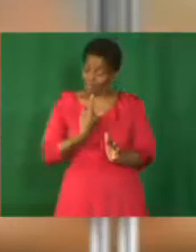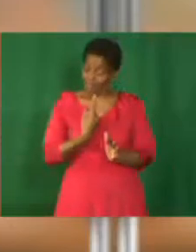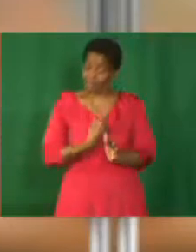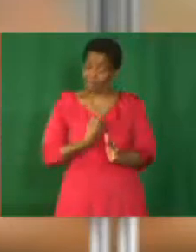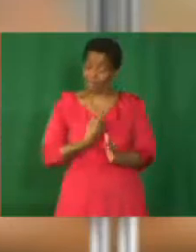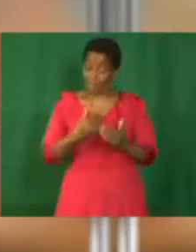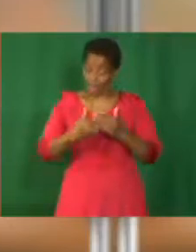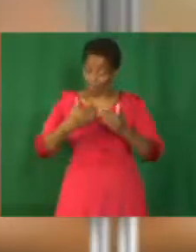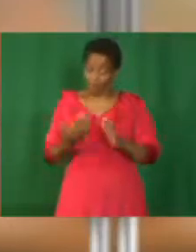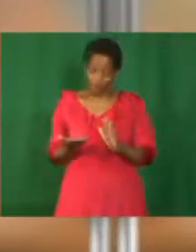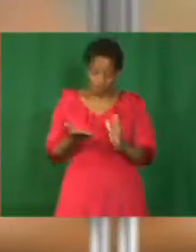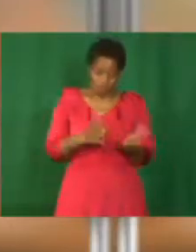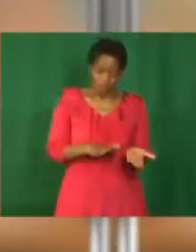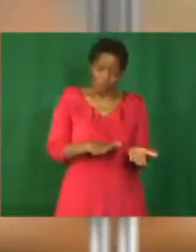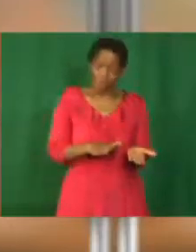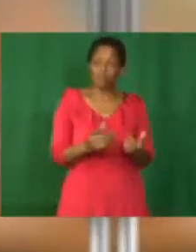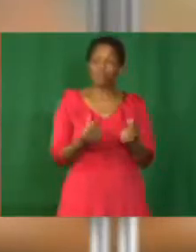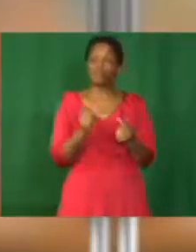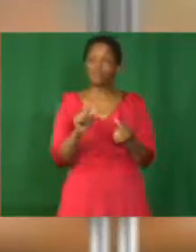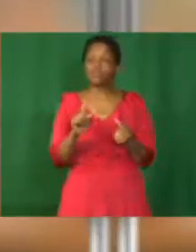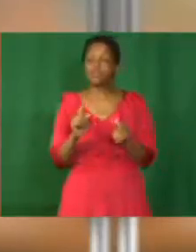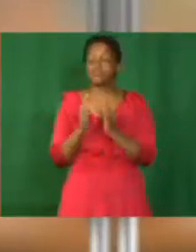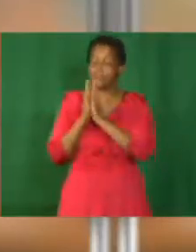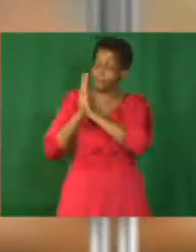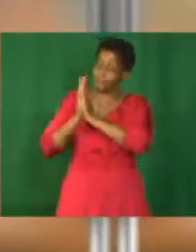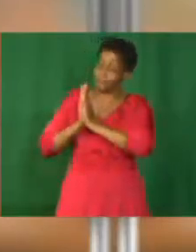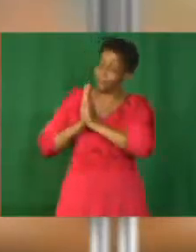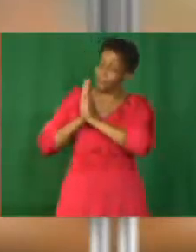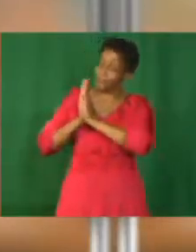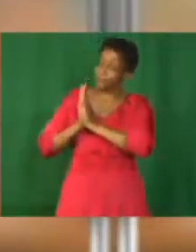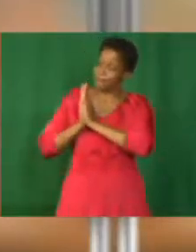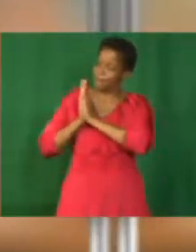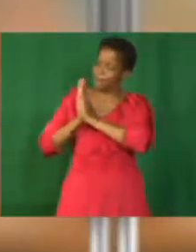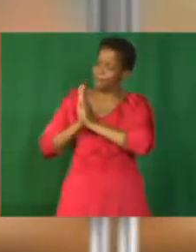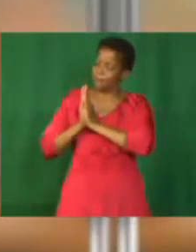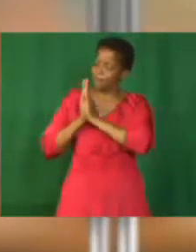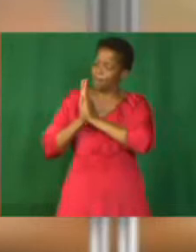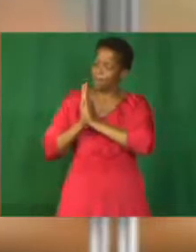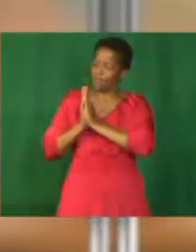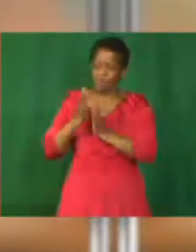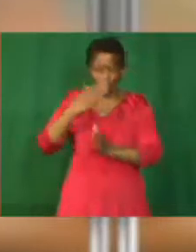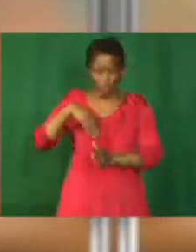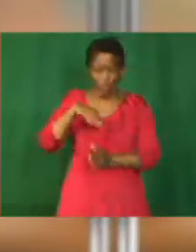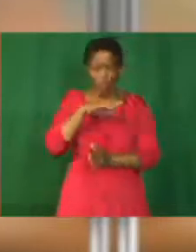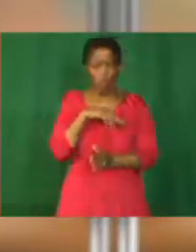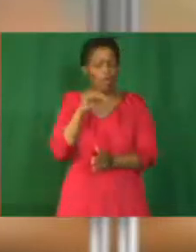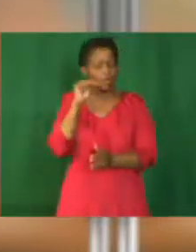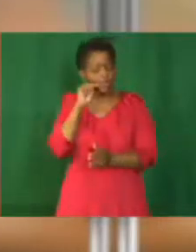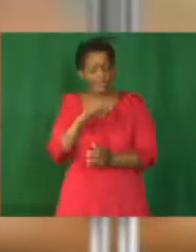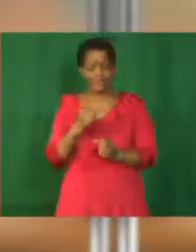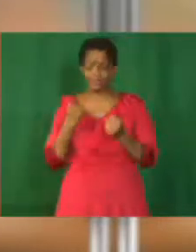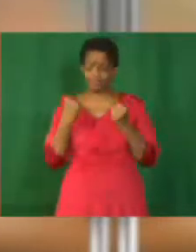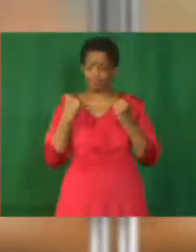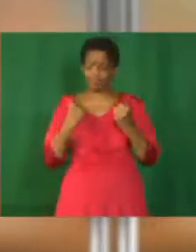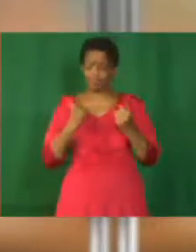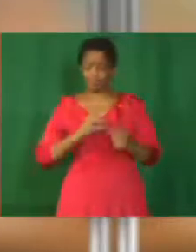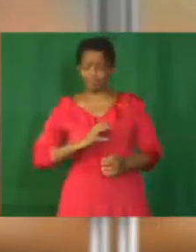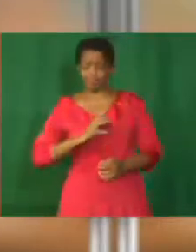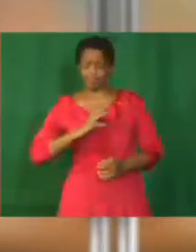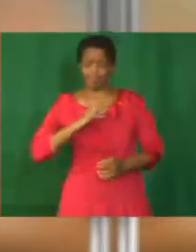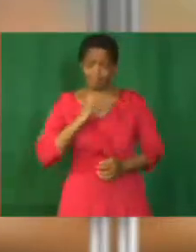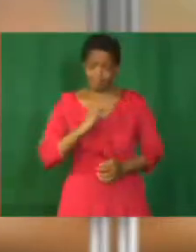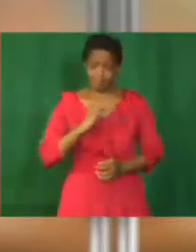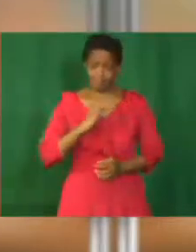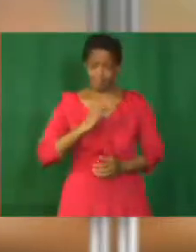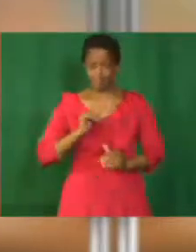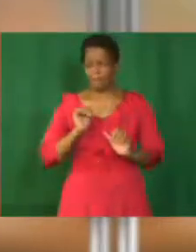what? To find strength somehow to carry him through all the pain that he was going to endure. So